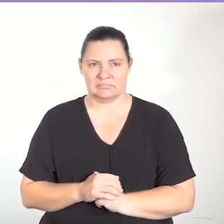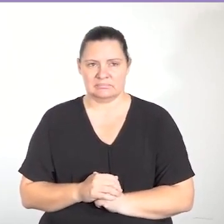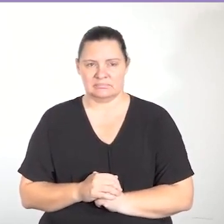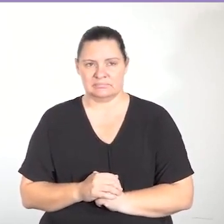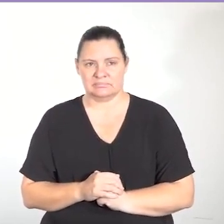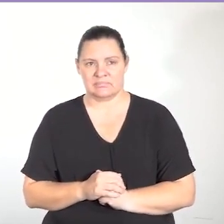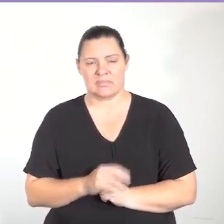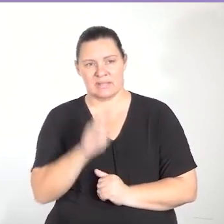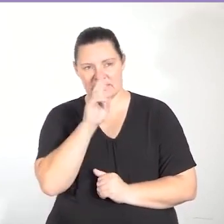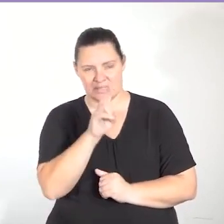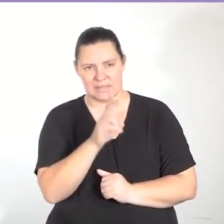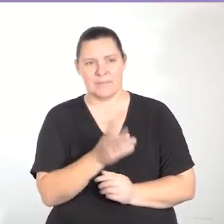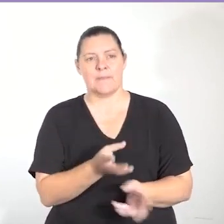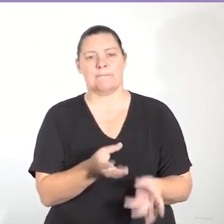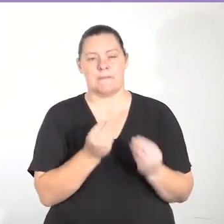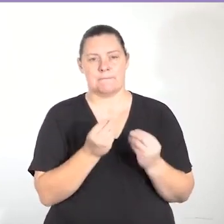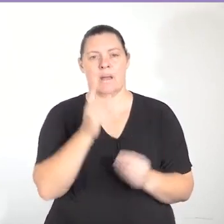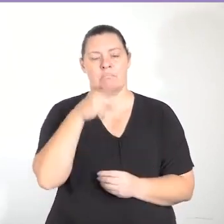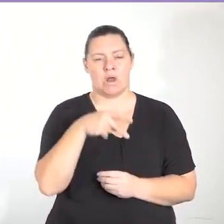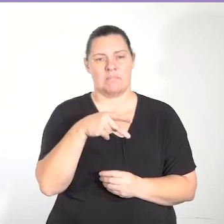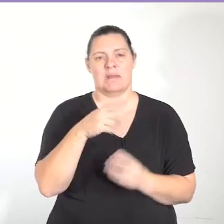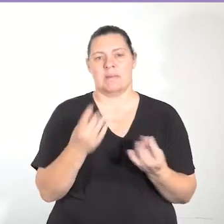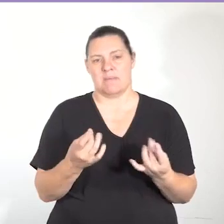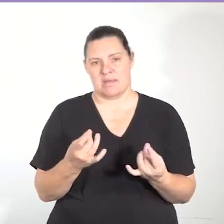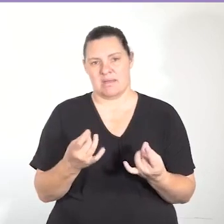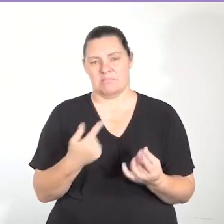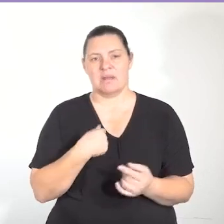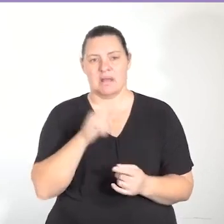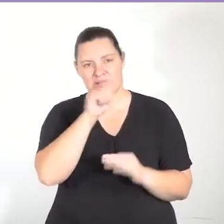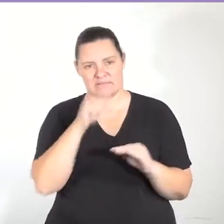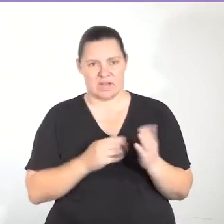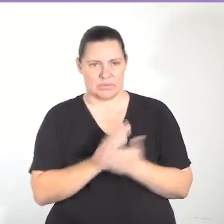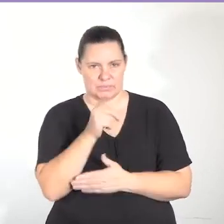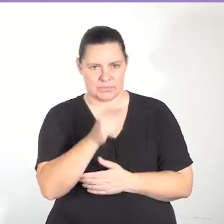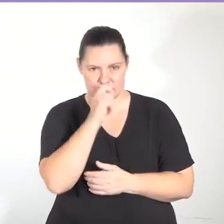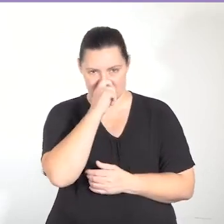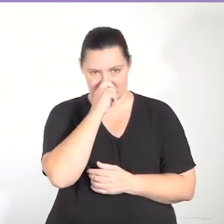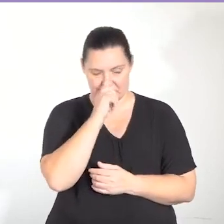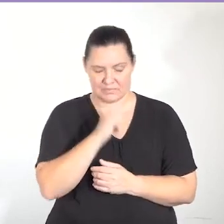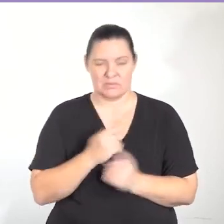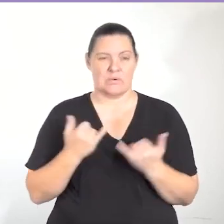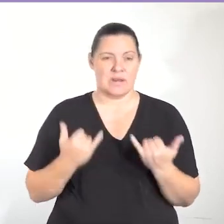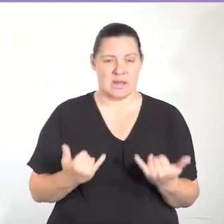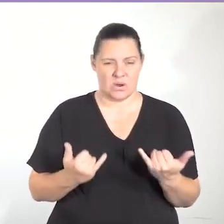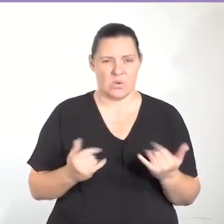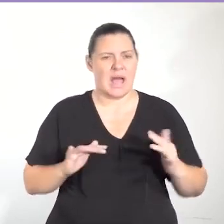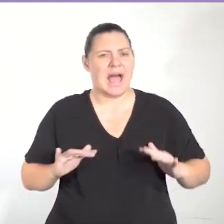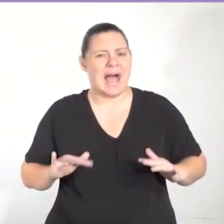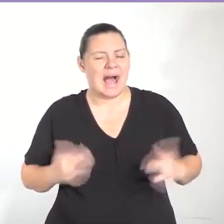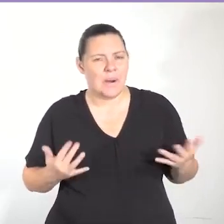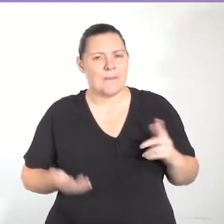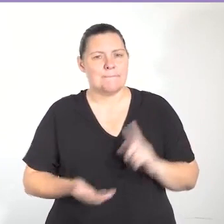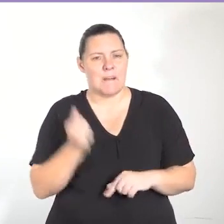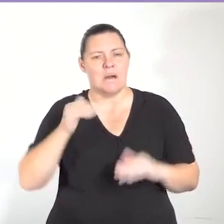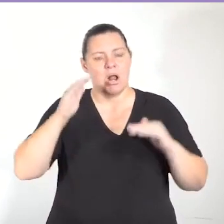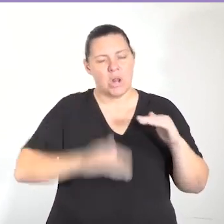3. As you can see, I am taking those prime numbers that I was dividing by. So now, how do we